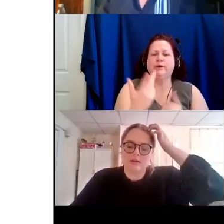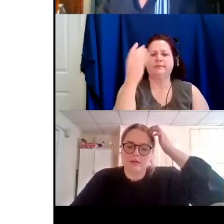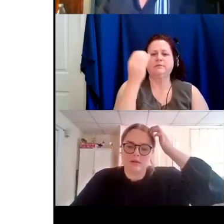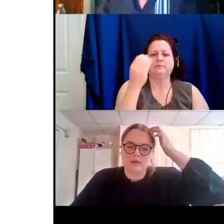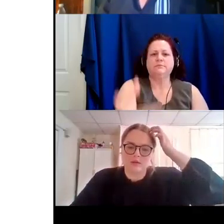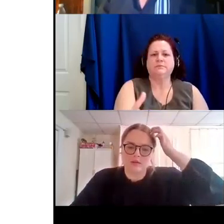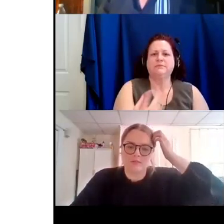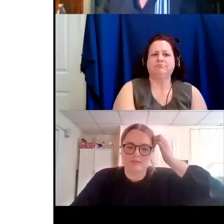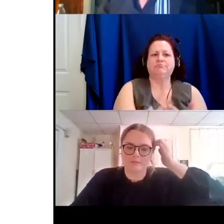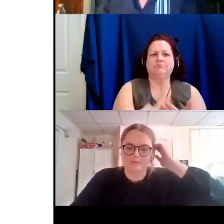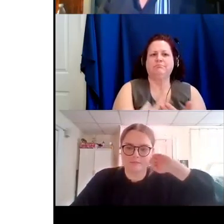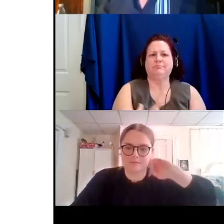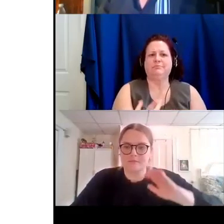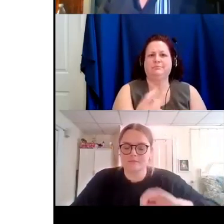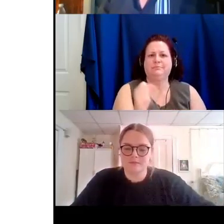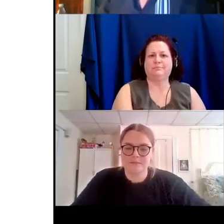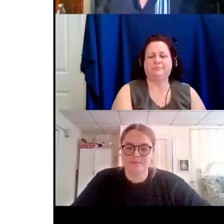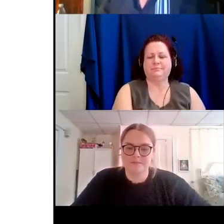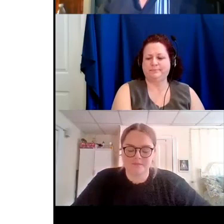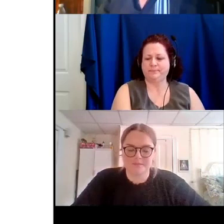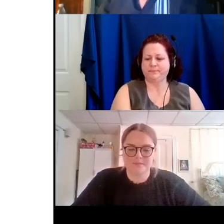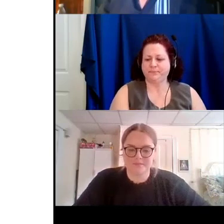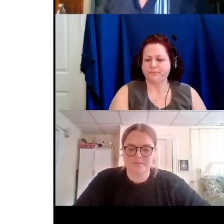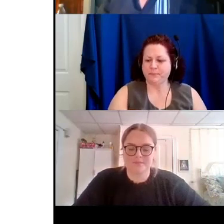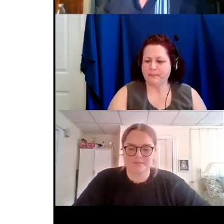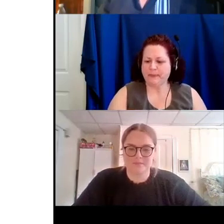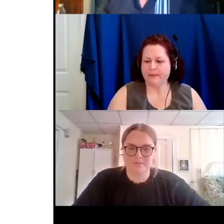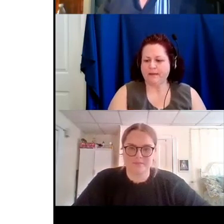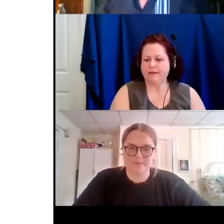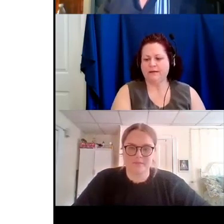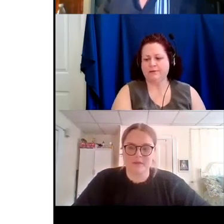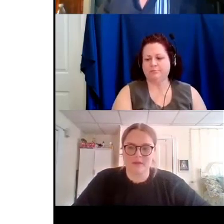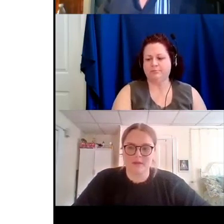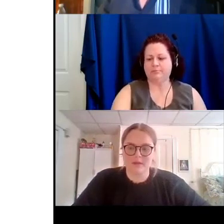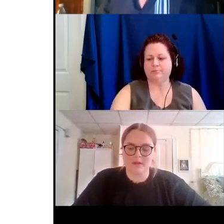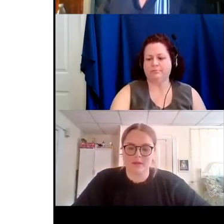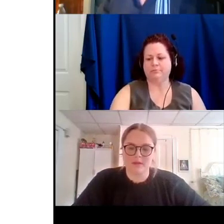to talk about restraints and the use of restraint and seclusion. We're very interested and